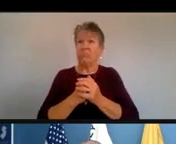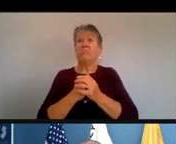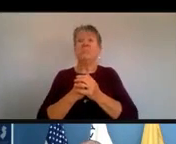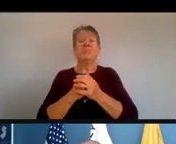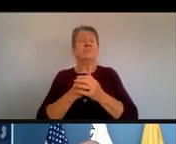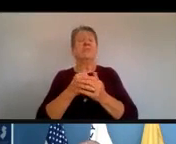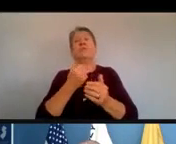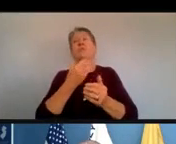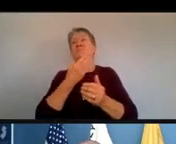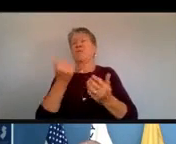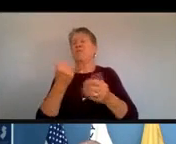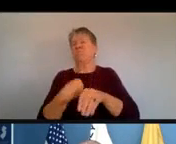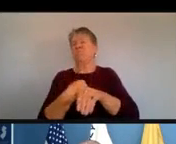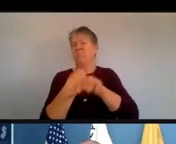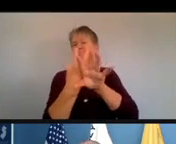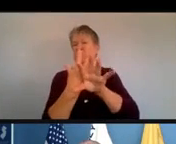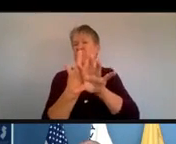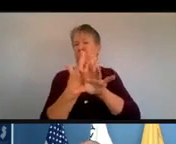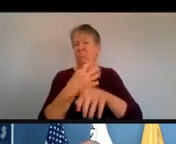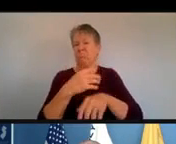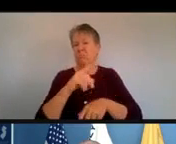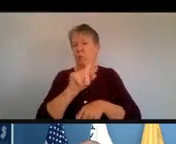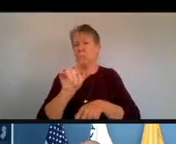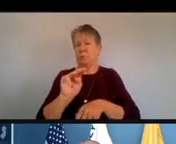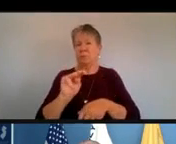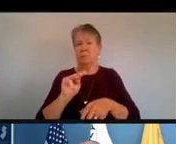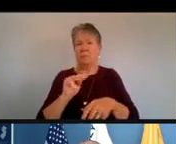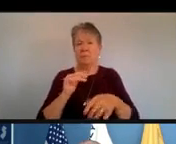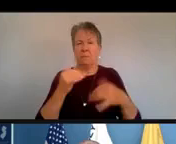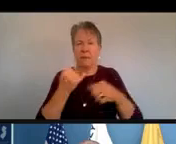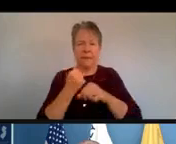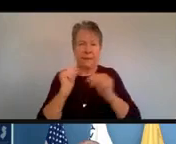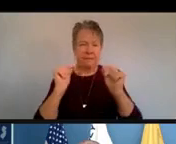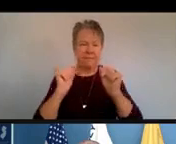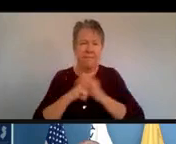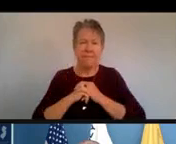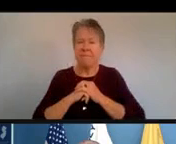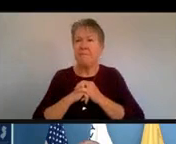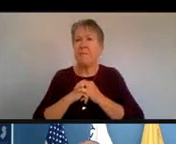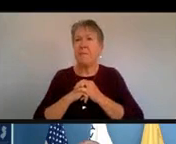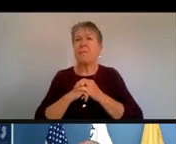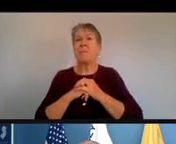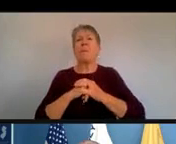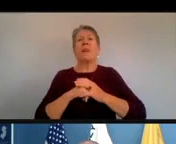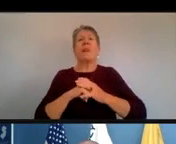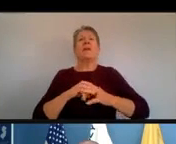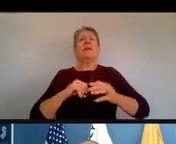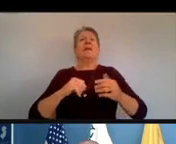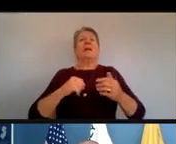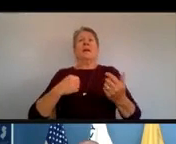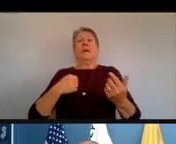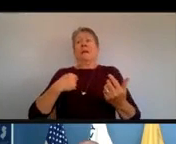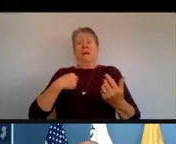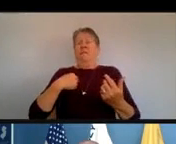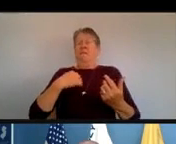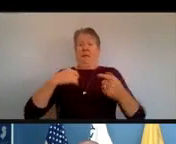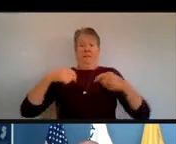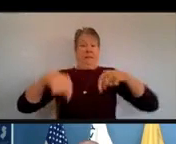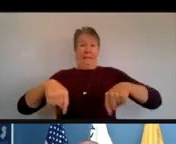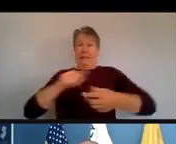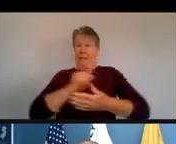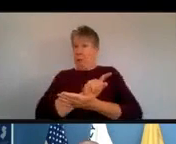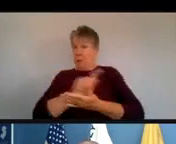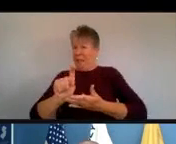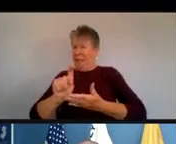room, that's going to be our bias, I think, for now, at least as they say through Thursday of this week when we have our